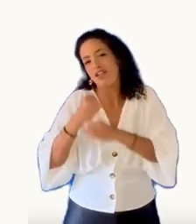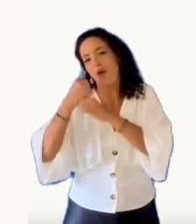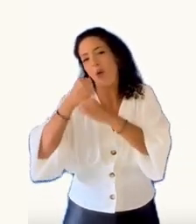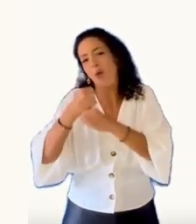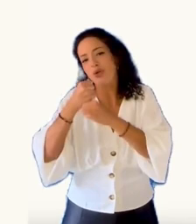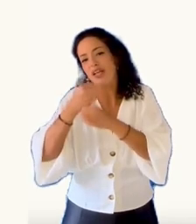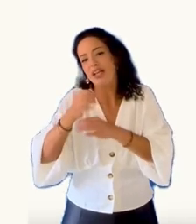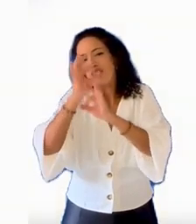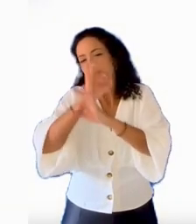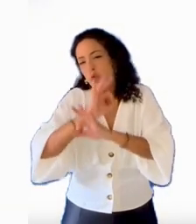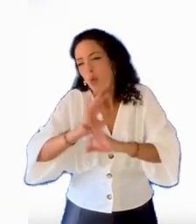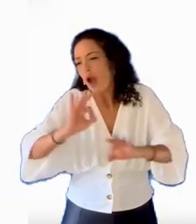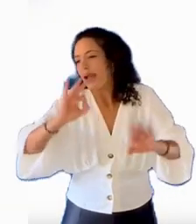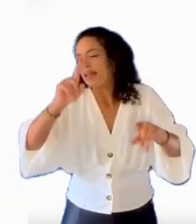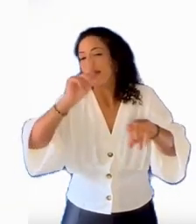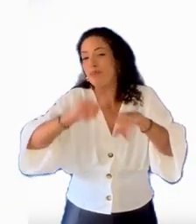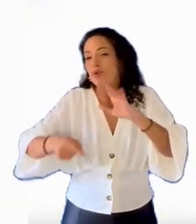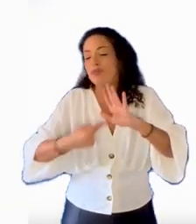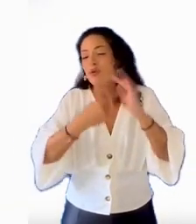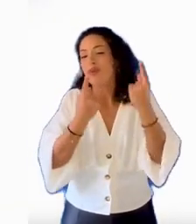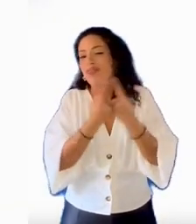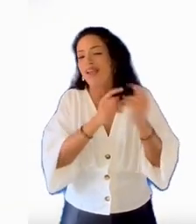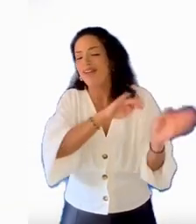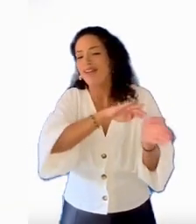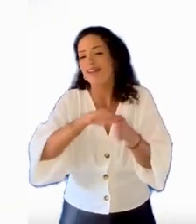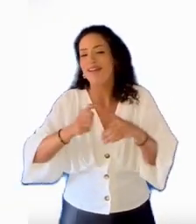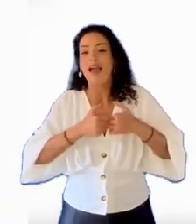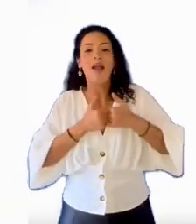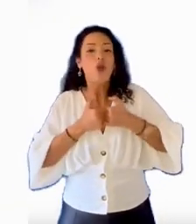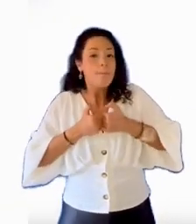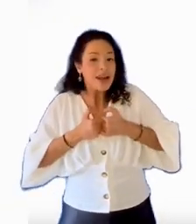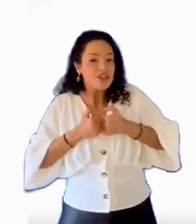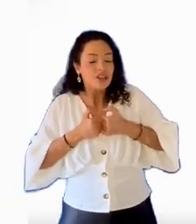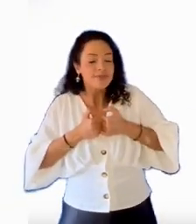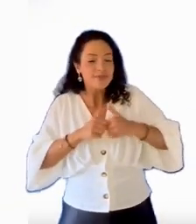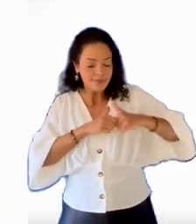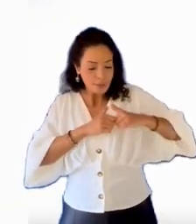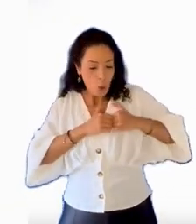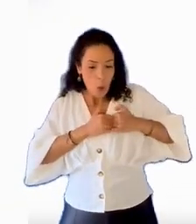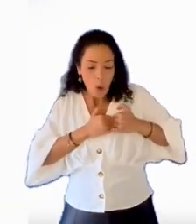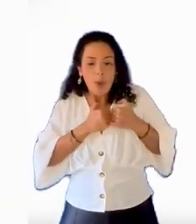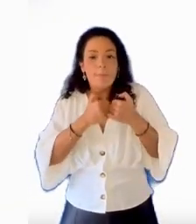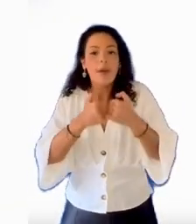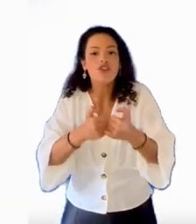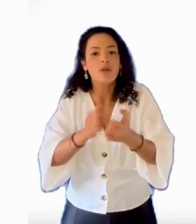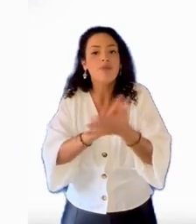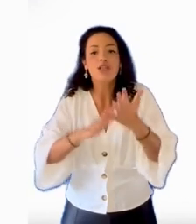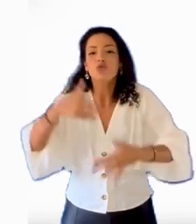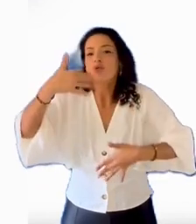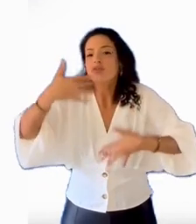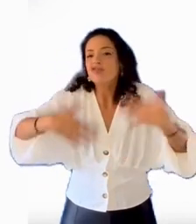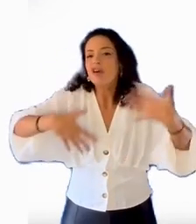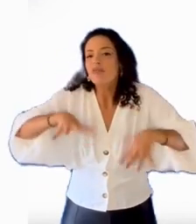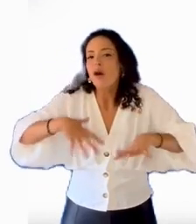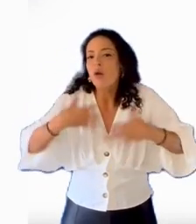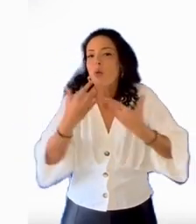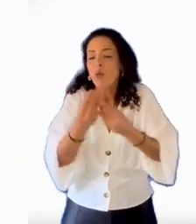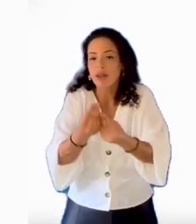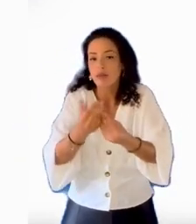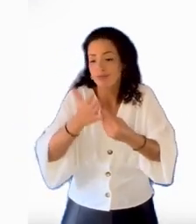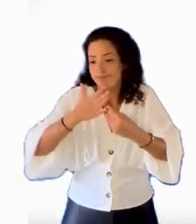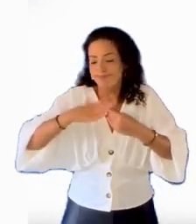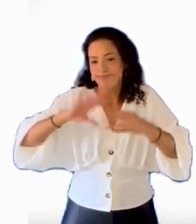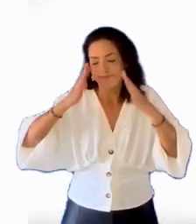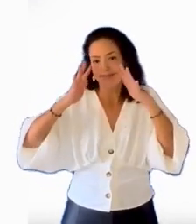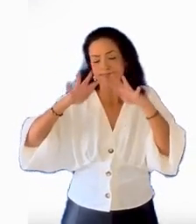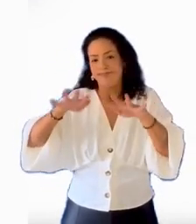all things." Next is compassion, defined literally as to suffer with. Compassion requires us to acknowledge and pay attention to the